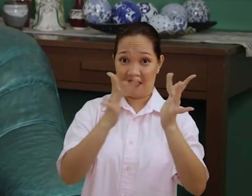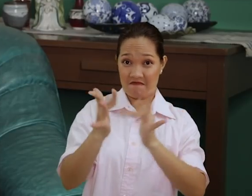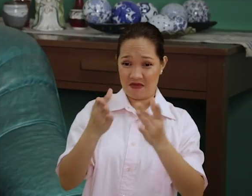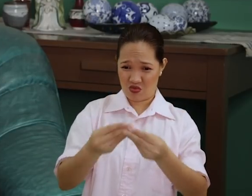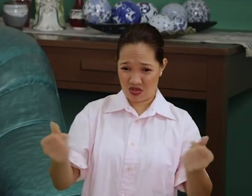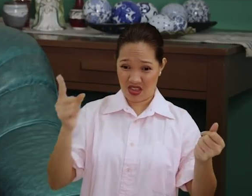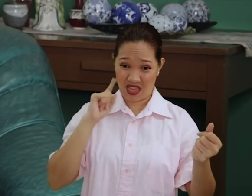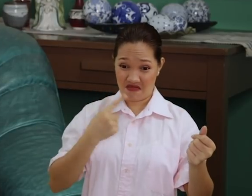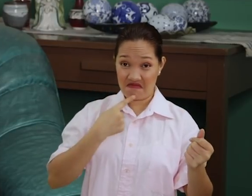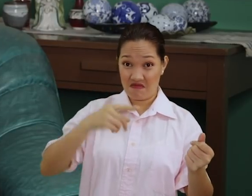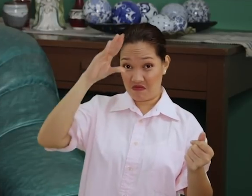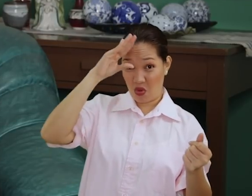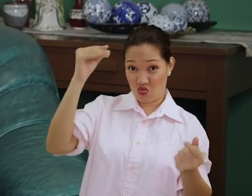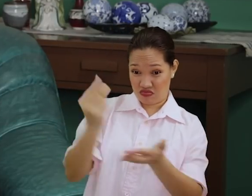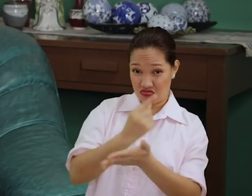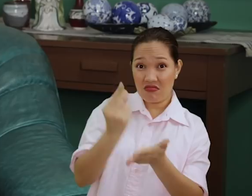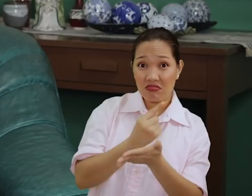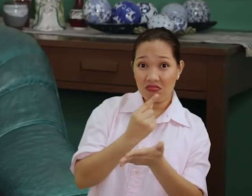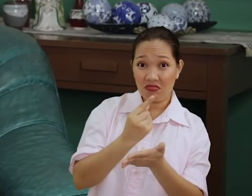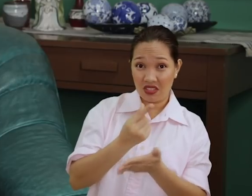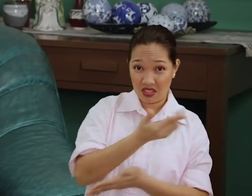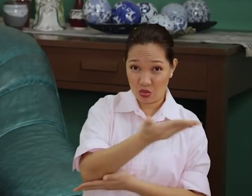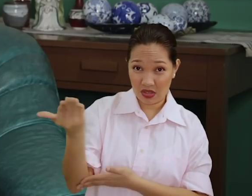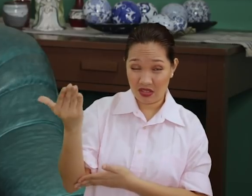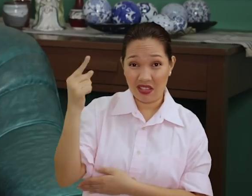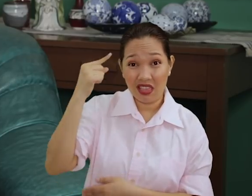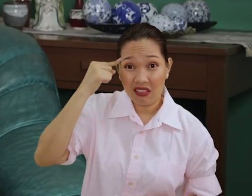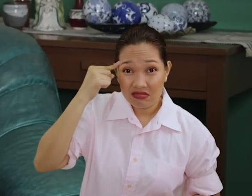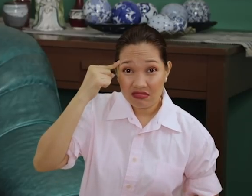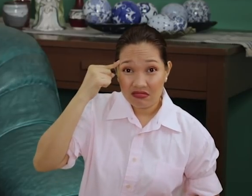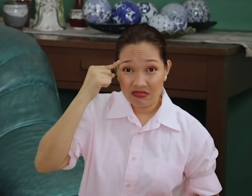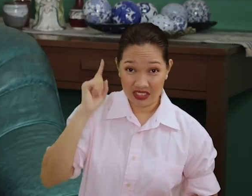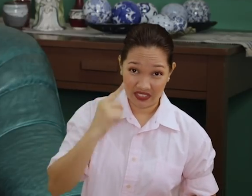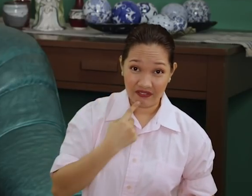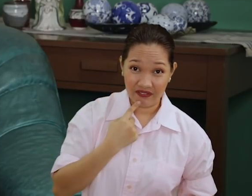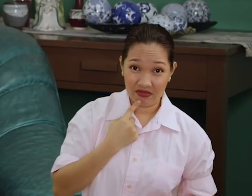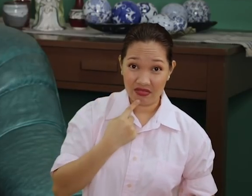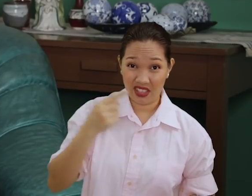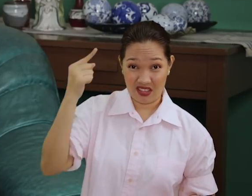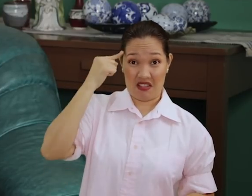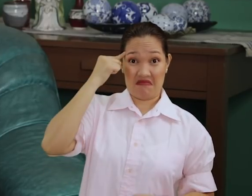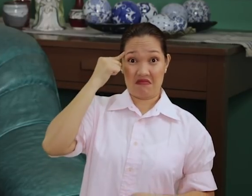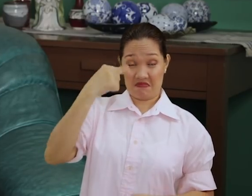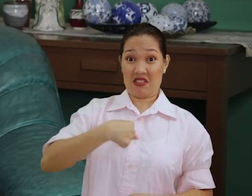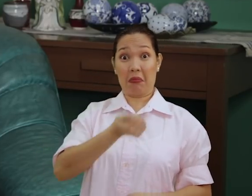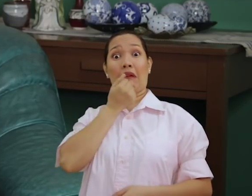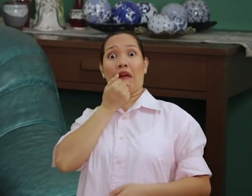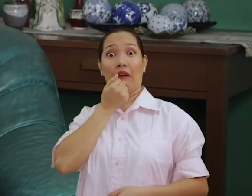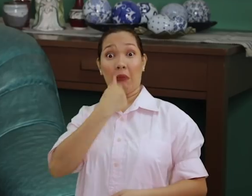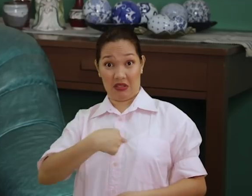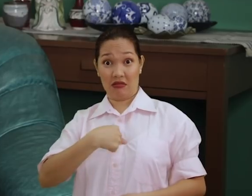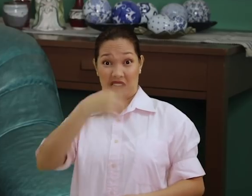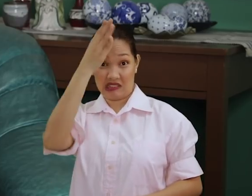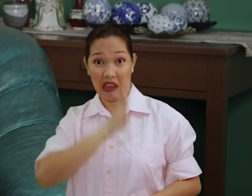feel if somebody told you that you're broken, that something is wrong with you, that you're damaged, you're defective, and you